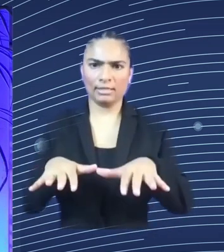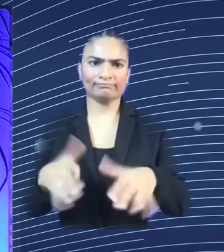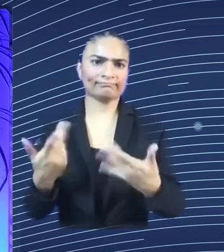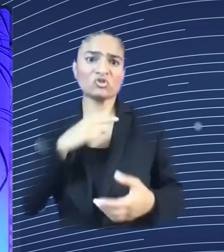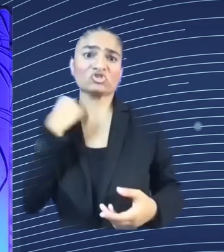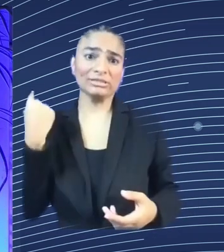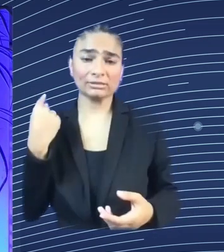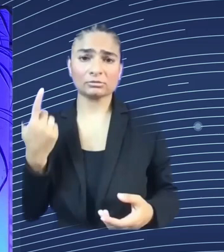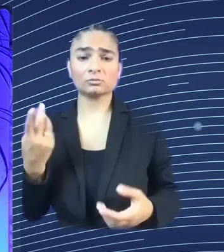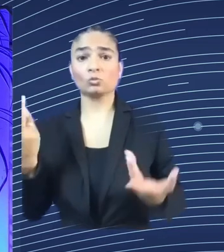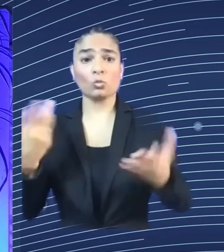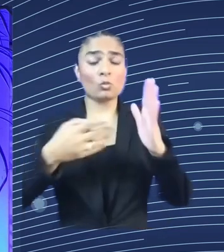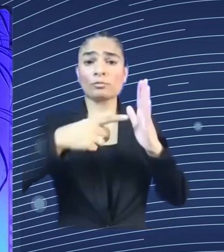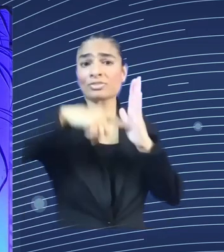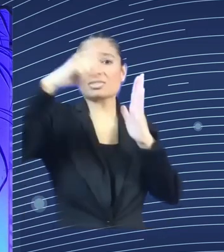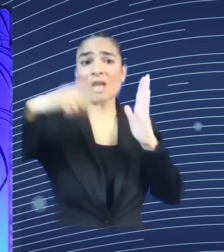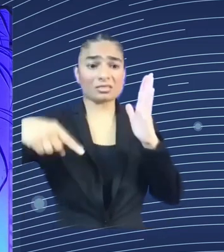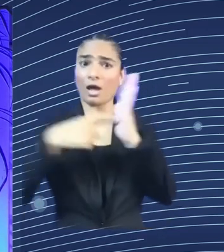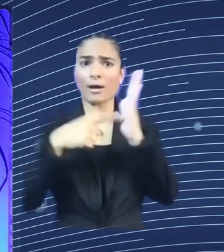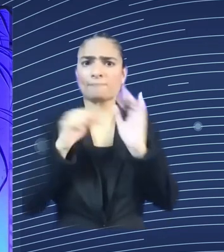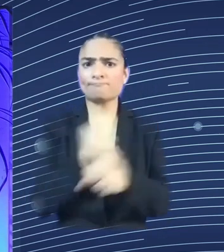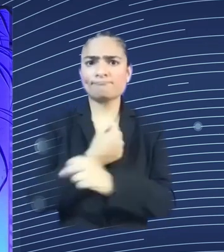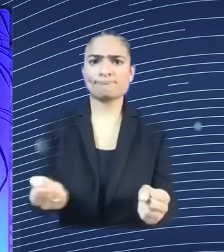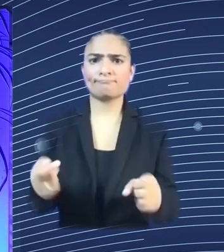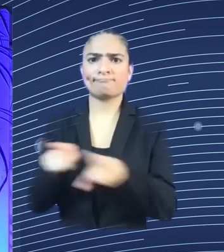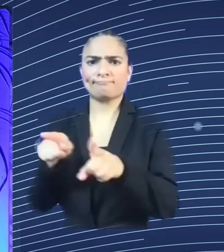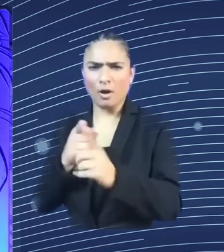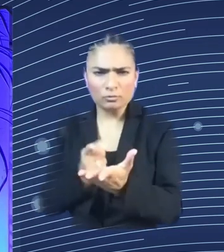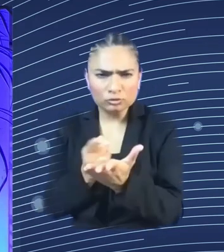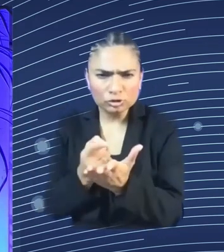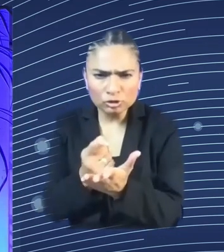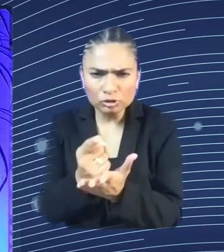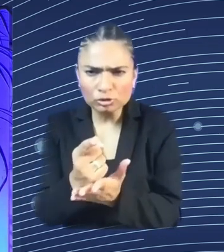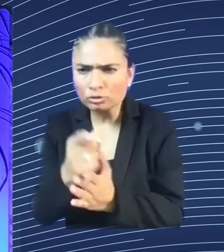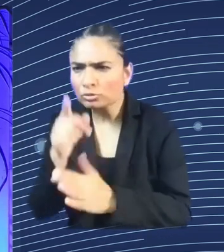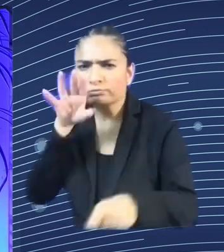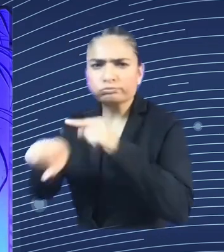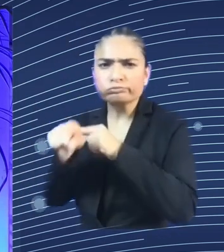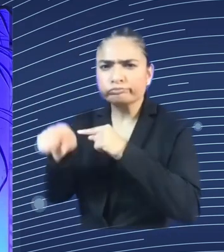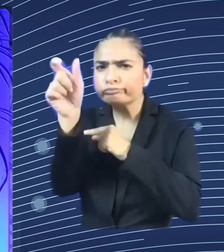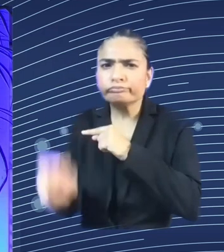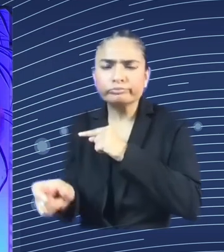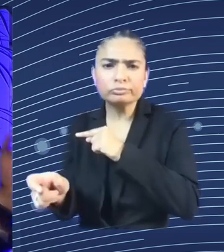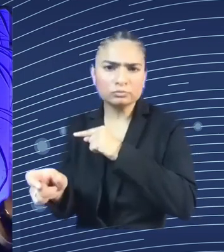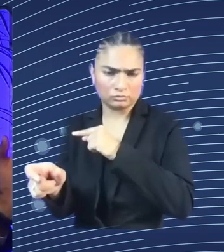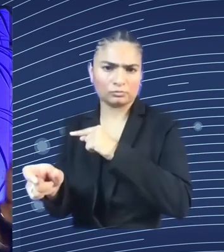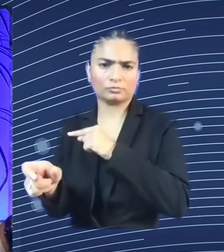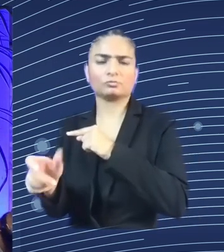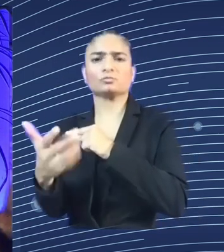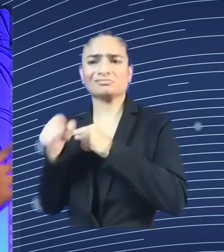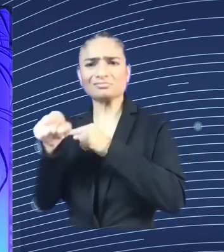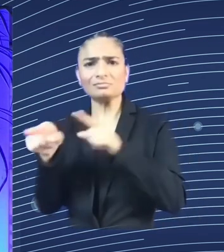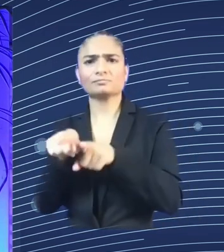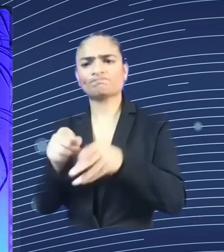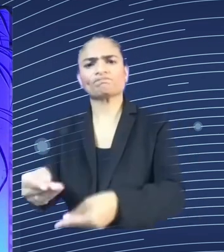perhaps, and this is also a discussion that we have in privacy law, you don't trace it back to the individual, but you have a lot of information about the